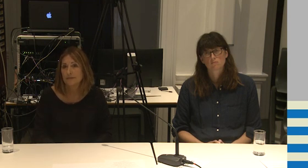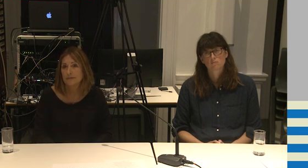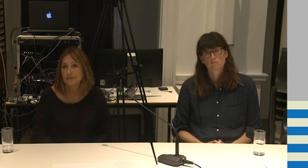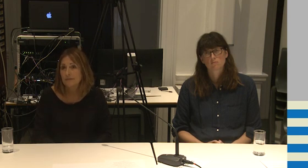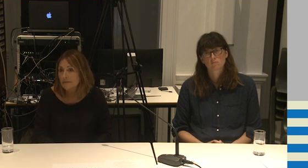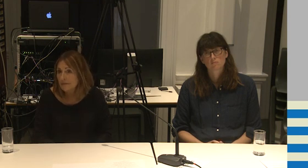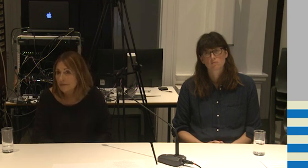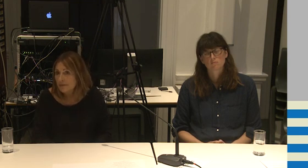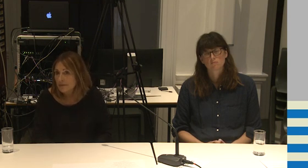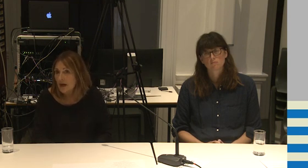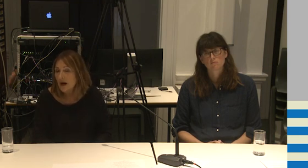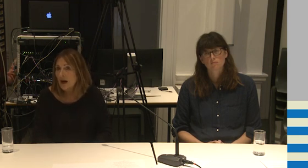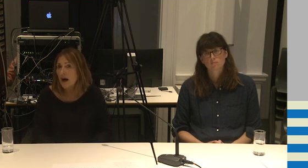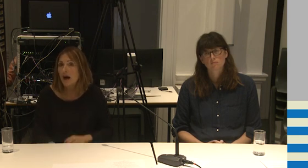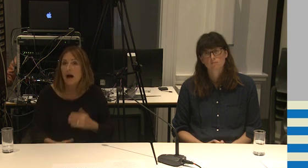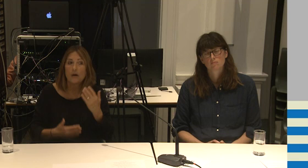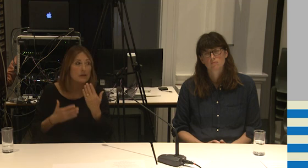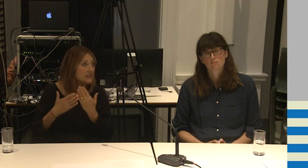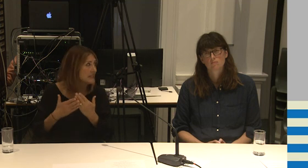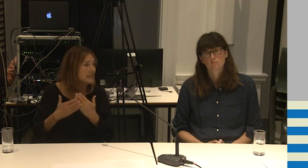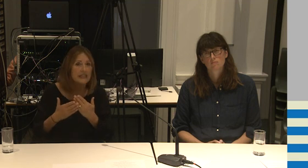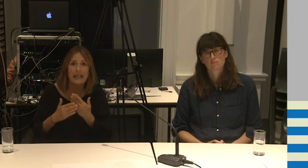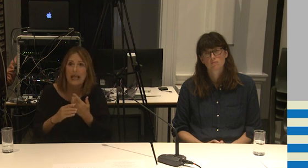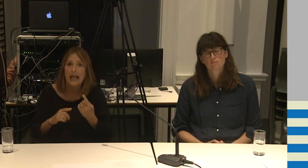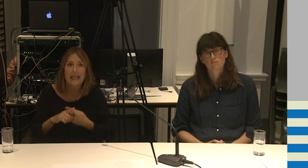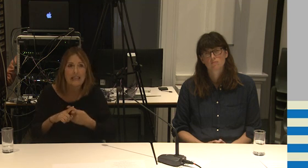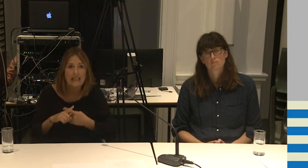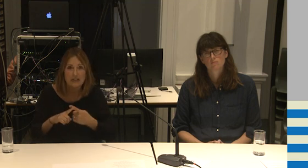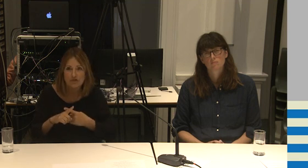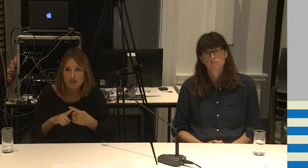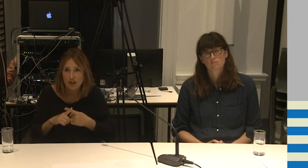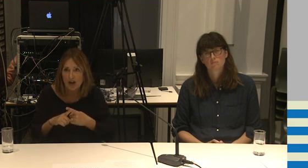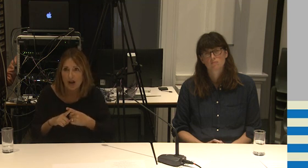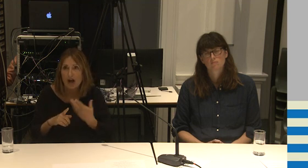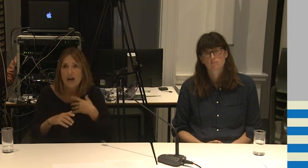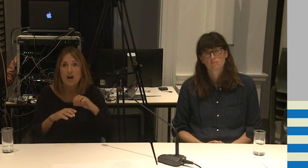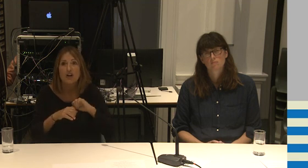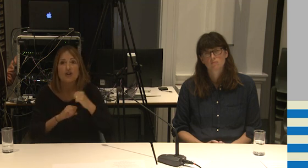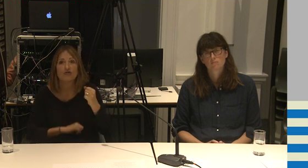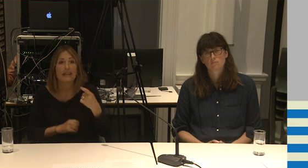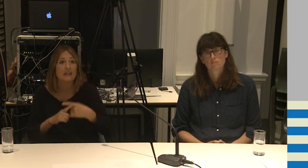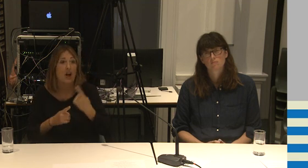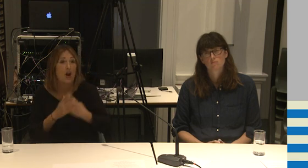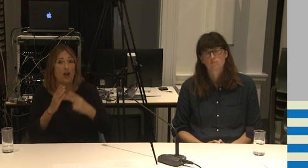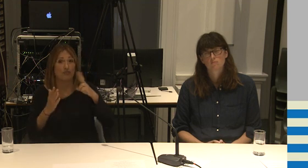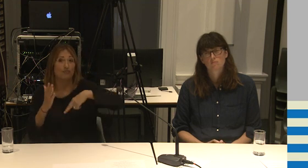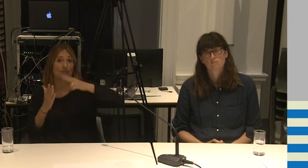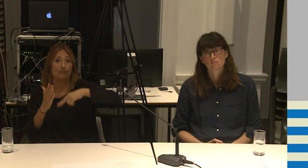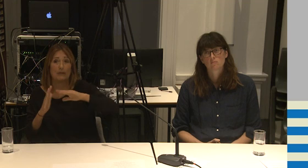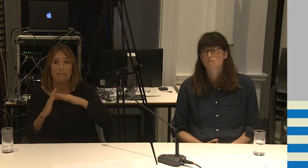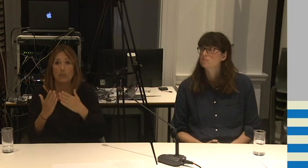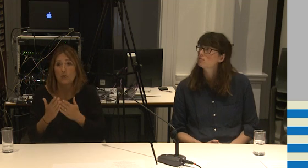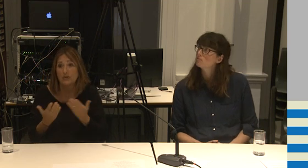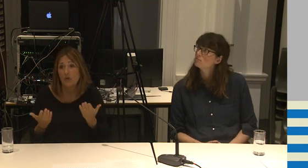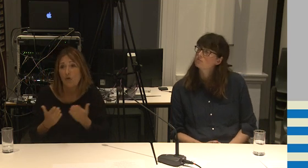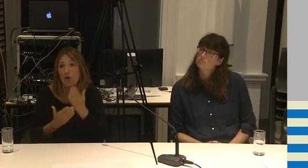That's a trend in literature, and so one of the reasons I got my doctorate in literature was that I only had to read books and all